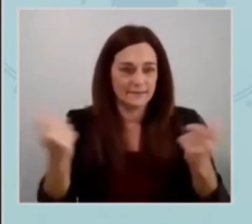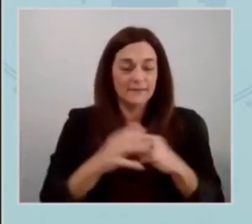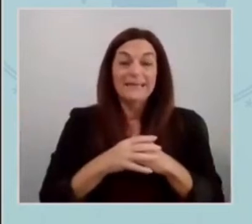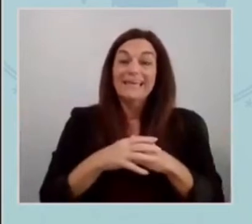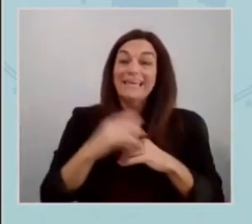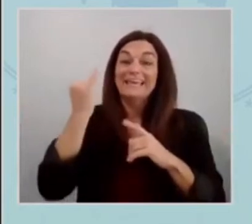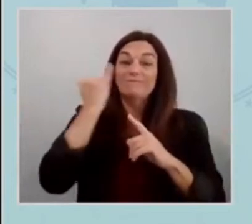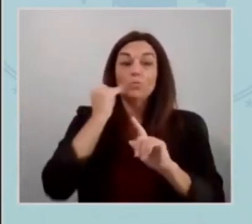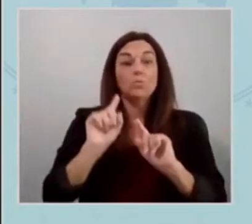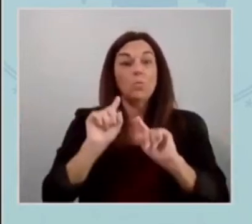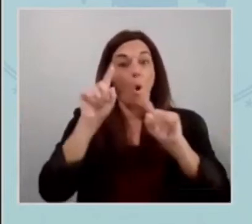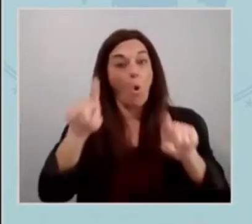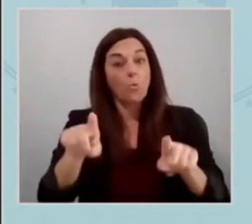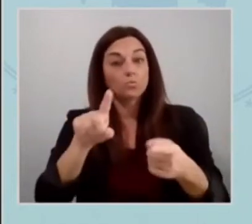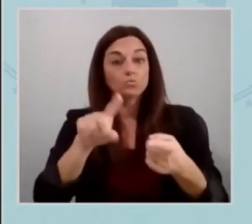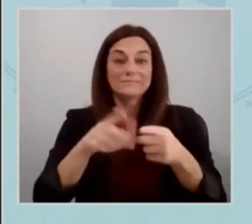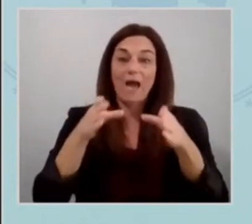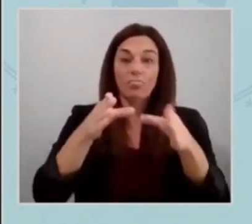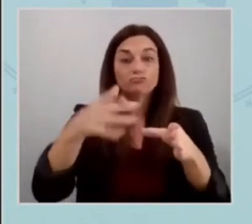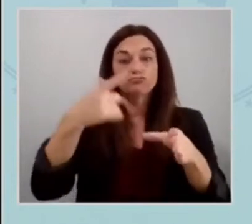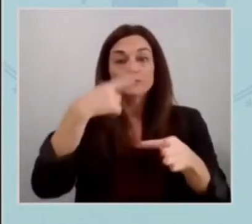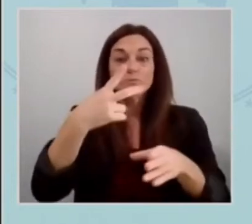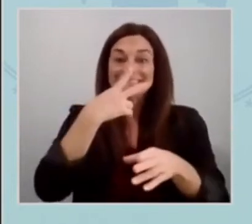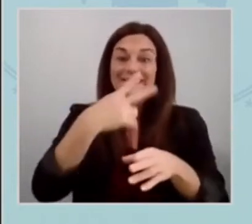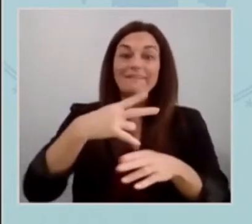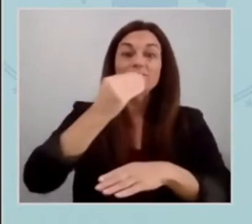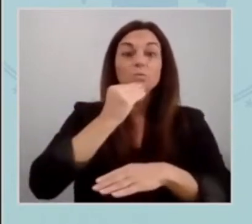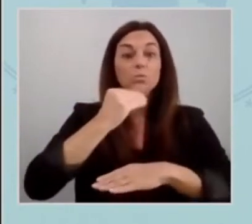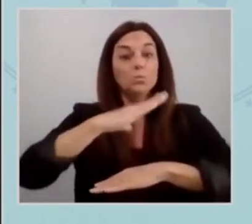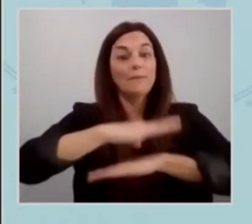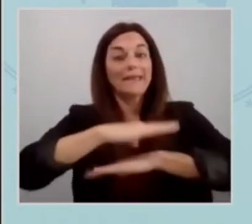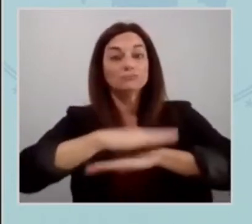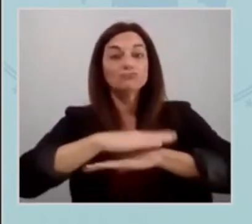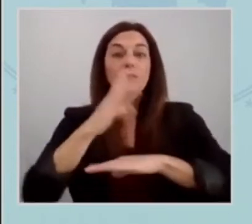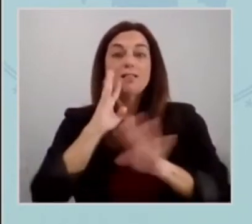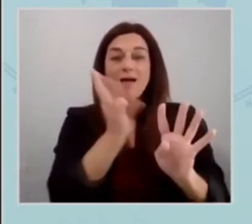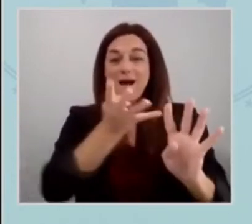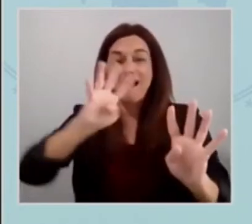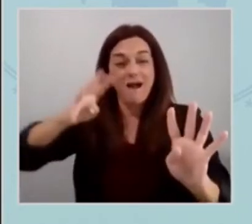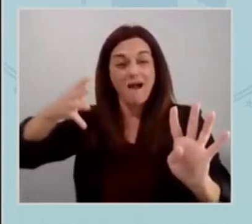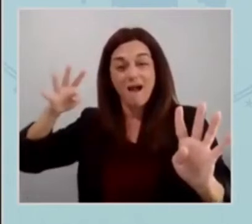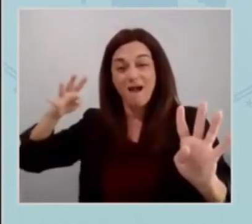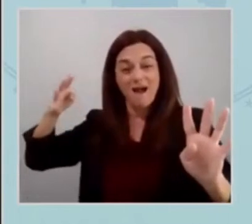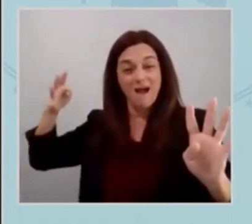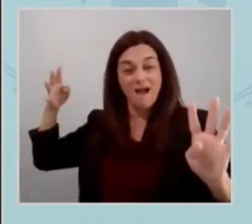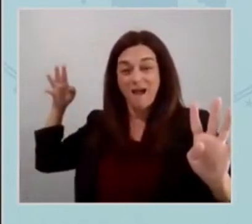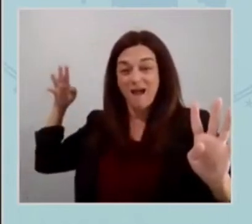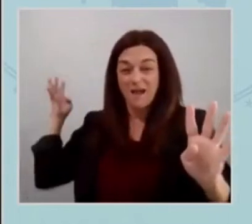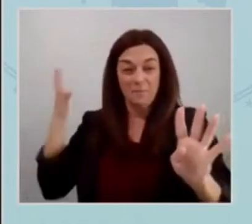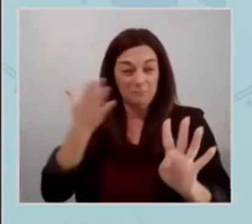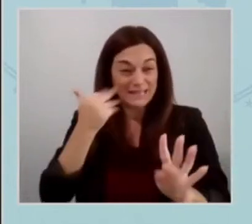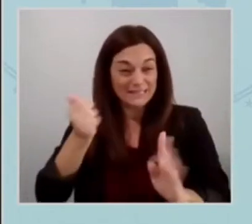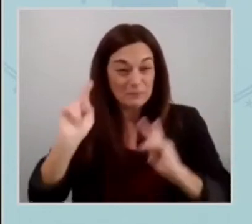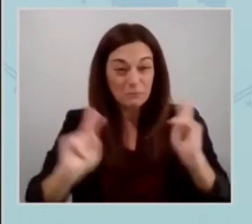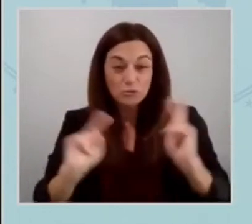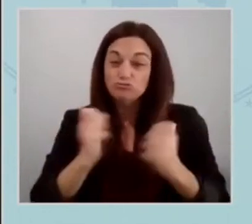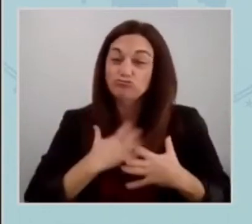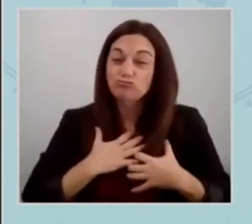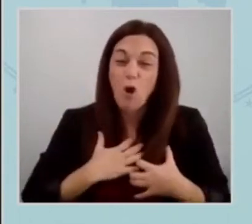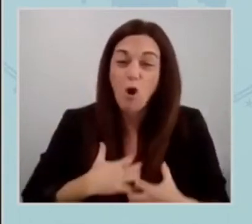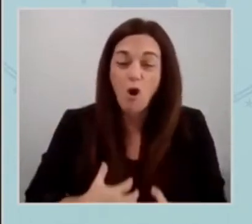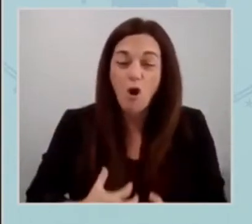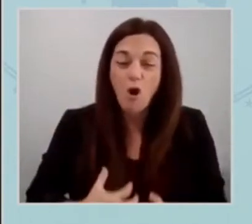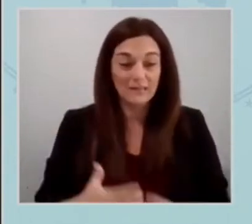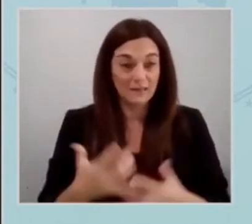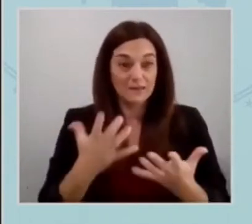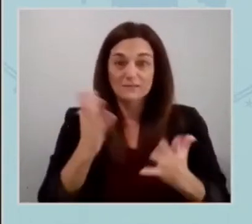notes and mortgages and rents. So when you go down the street and you see a food pantry line wrapped around